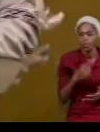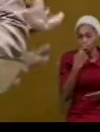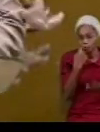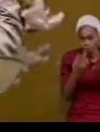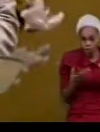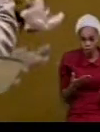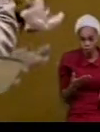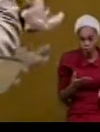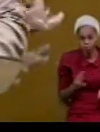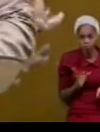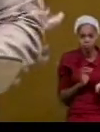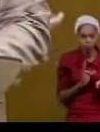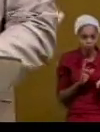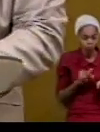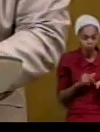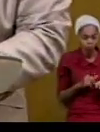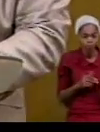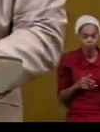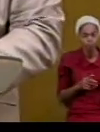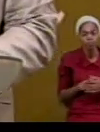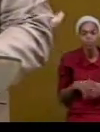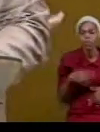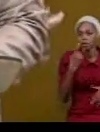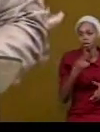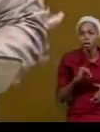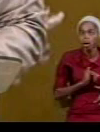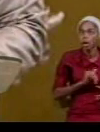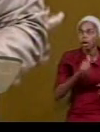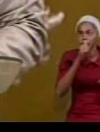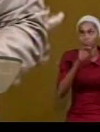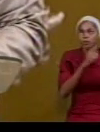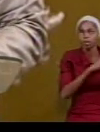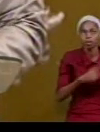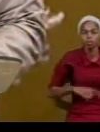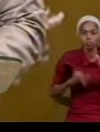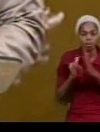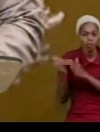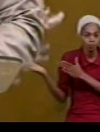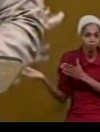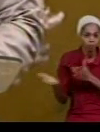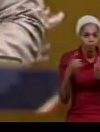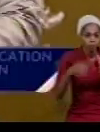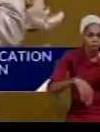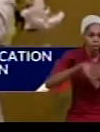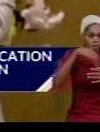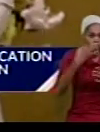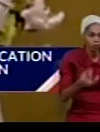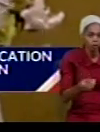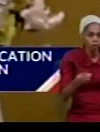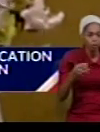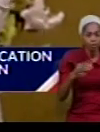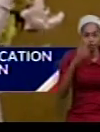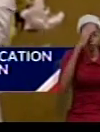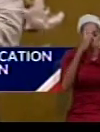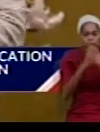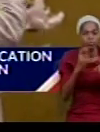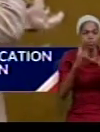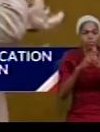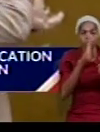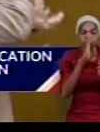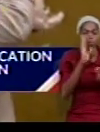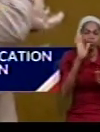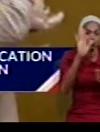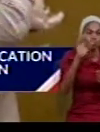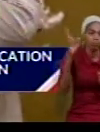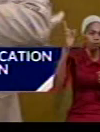says, for I am the Lord that bringeth you up out of the land of Egypt to be your God. Ye